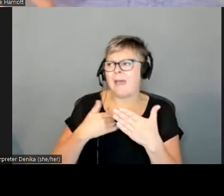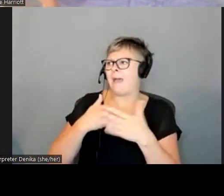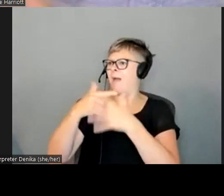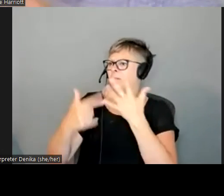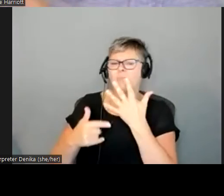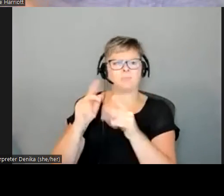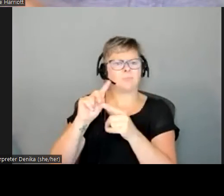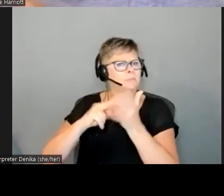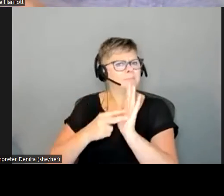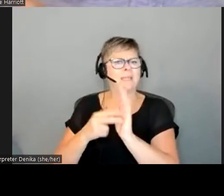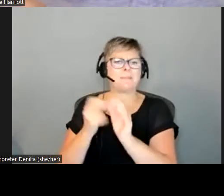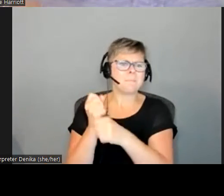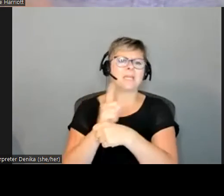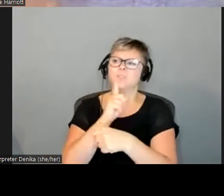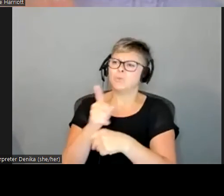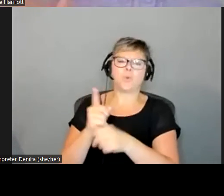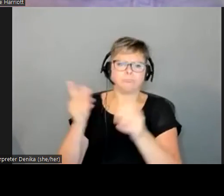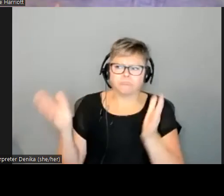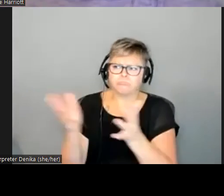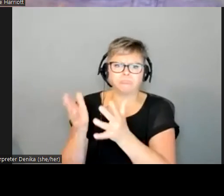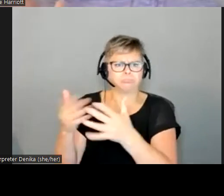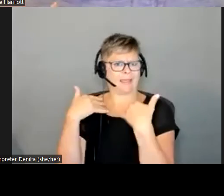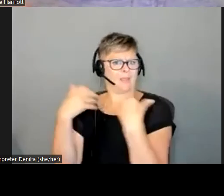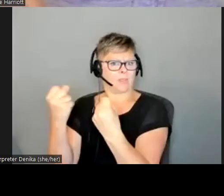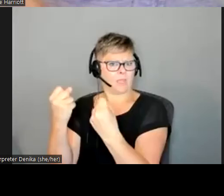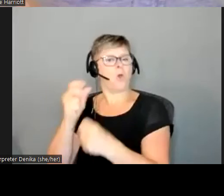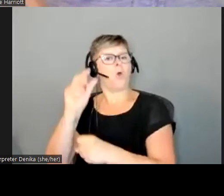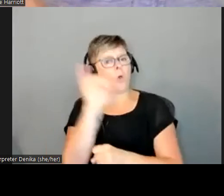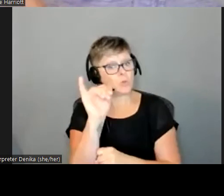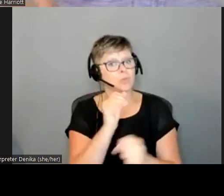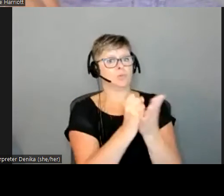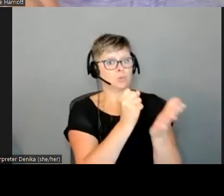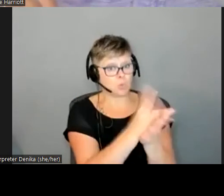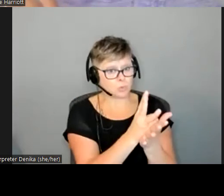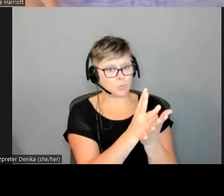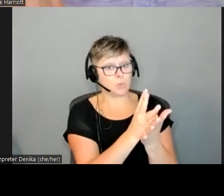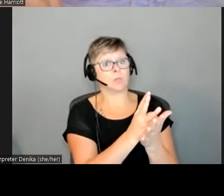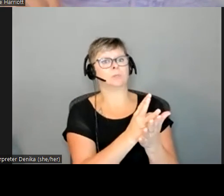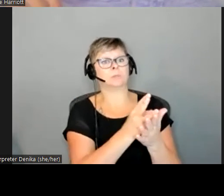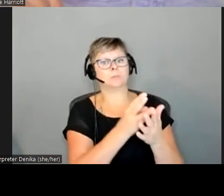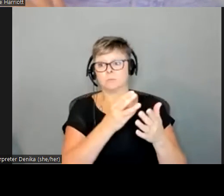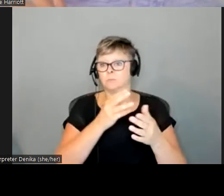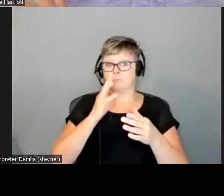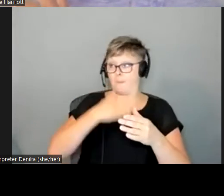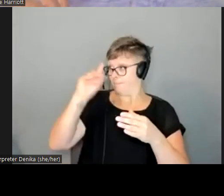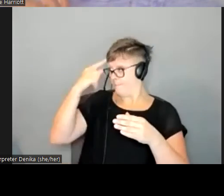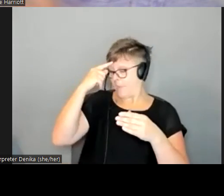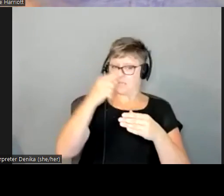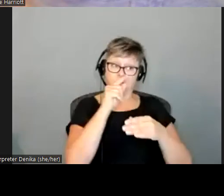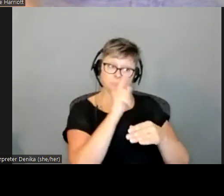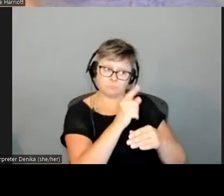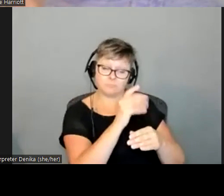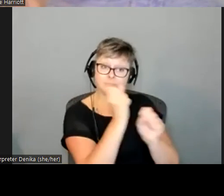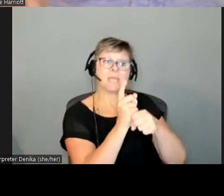keep the seniors as well as we can. And then you also have social workers. Social workers, please ensure that you are doing your assessments, that you are